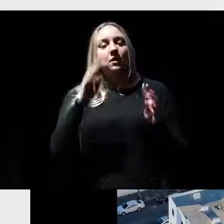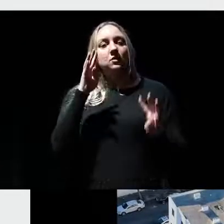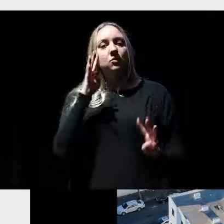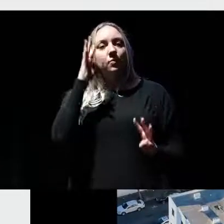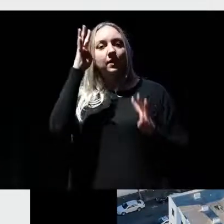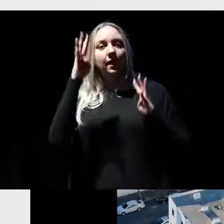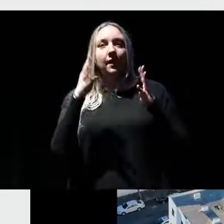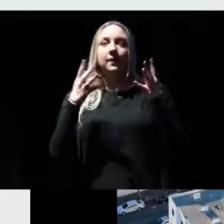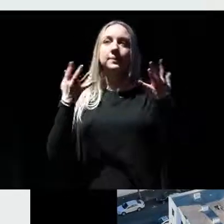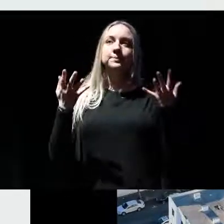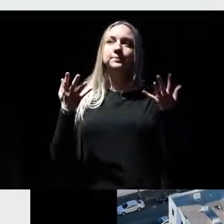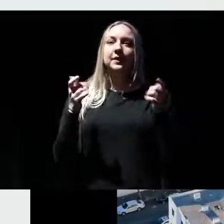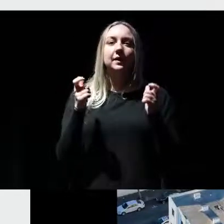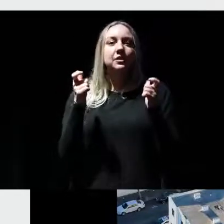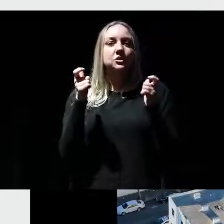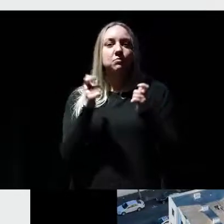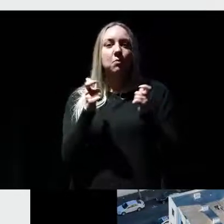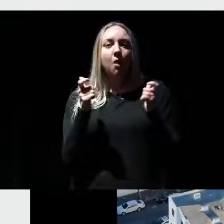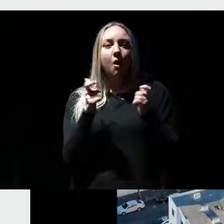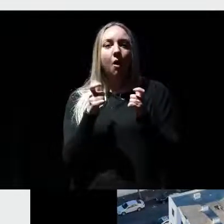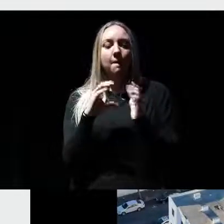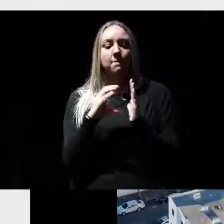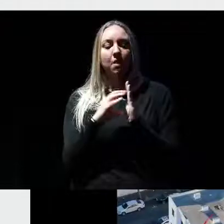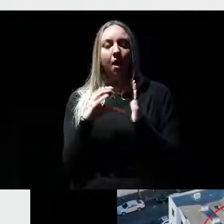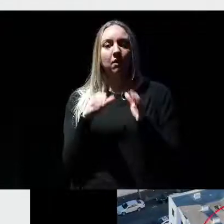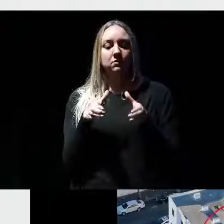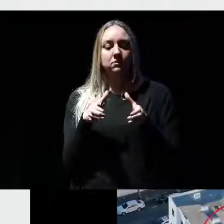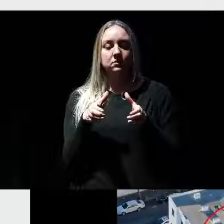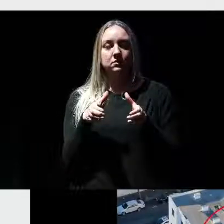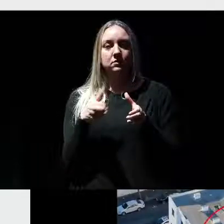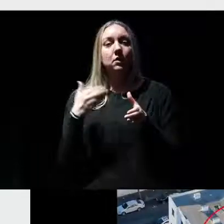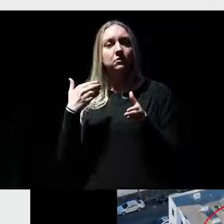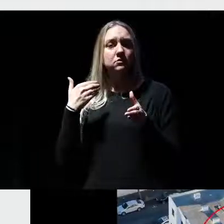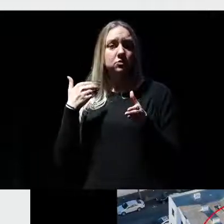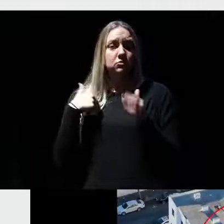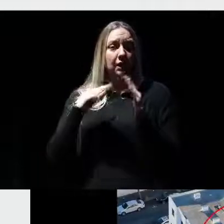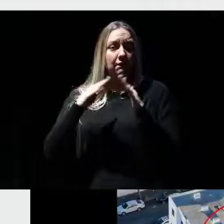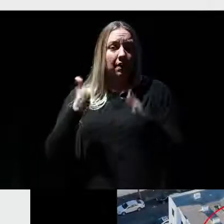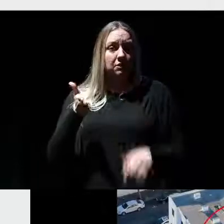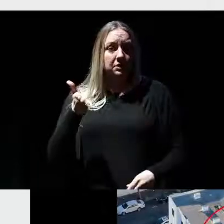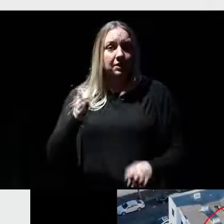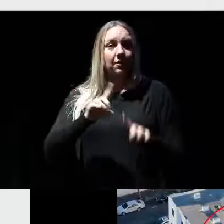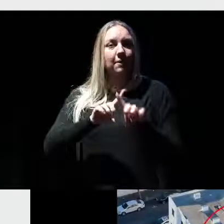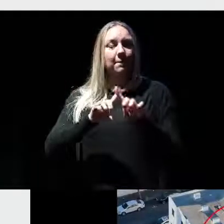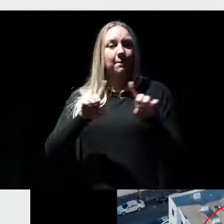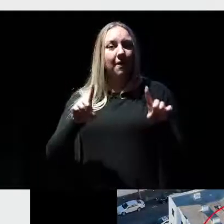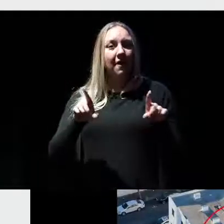almost a small quarter block where there's housing, of course, around the perimeter, but there's